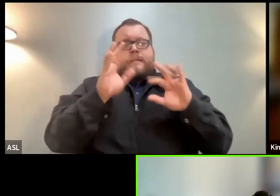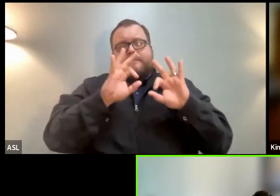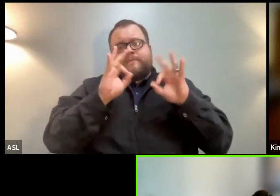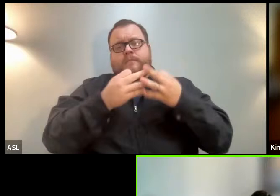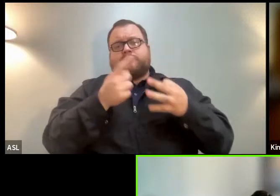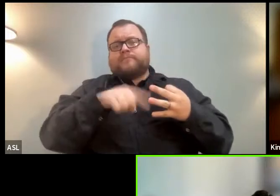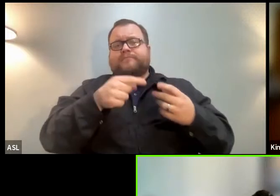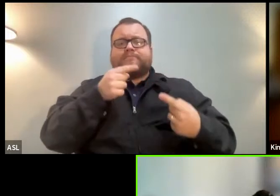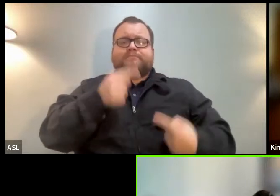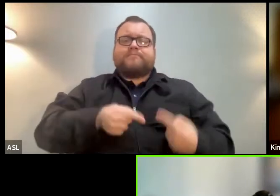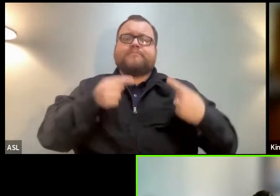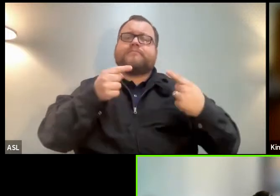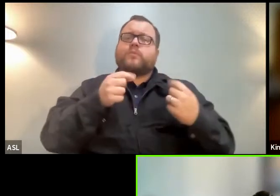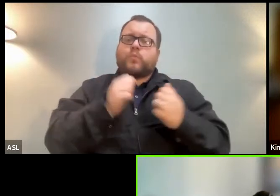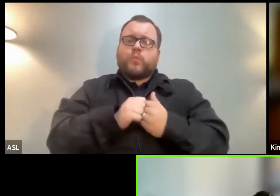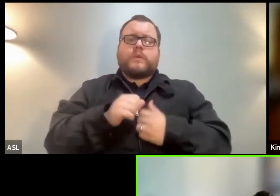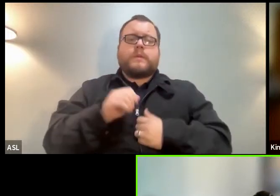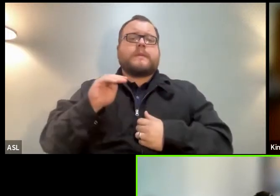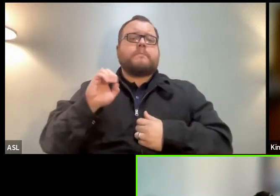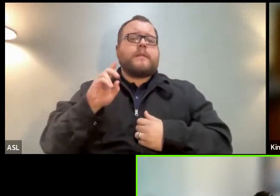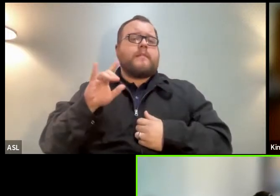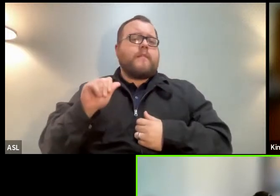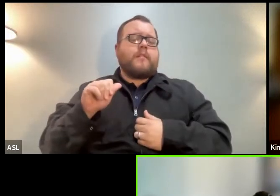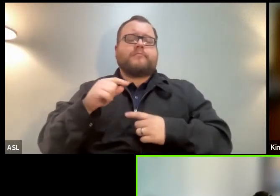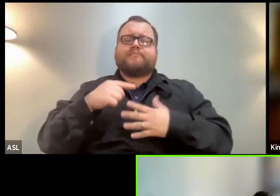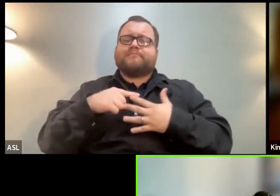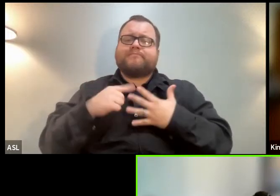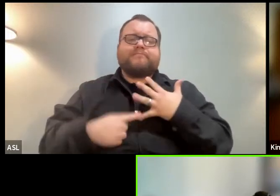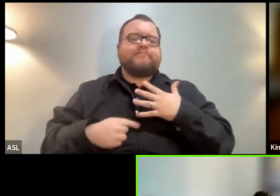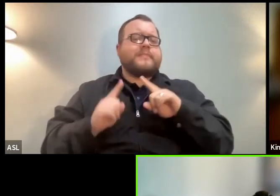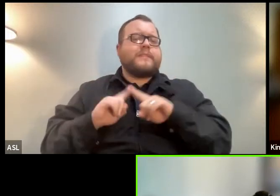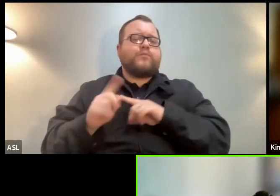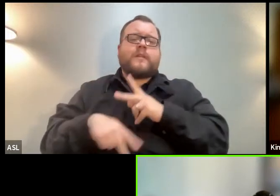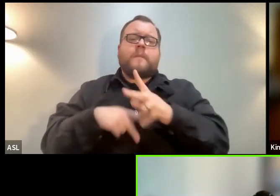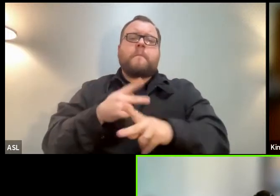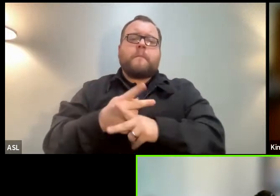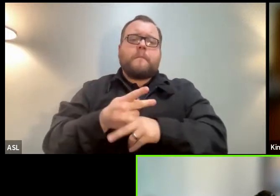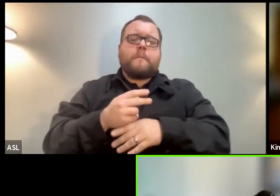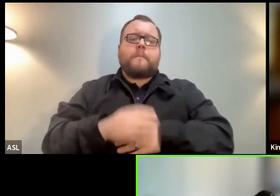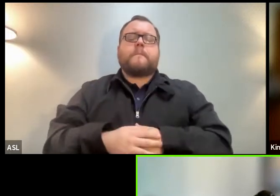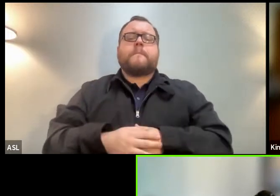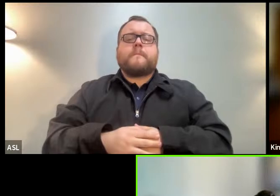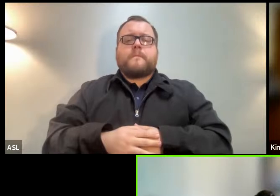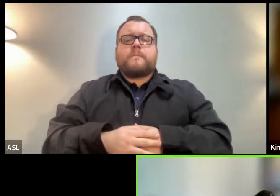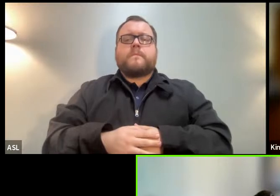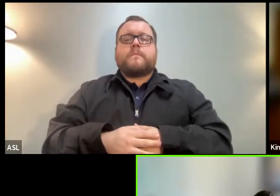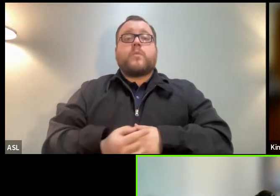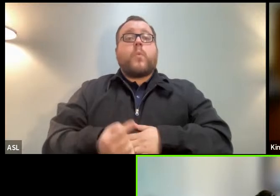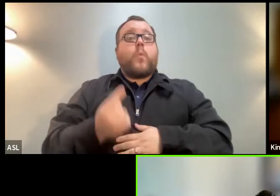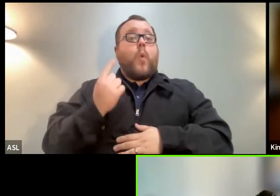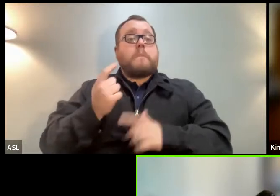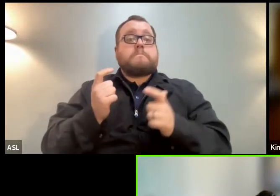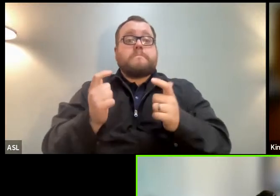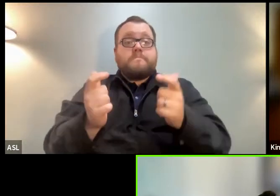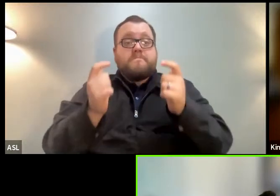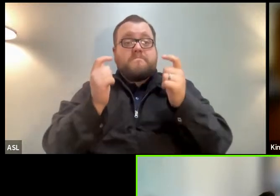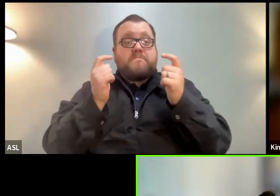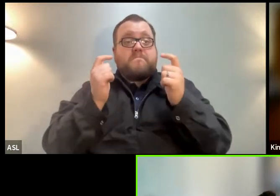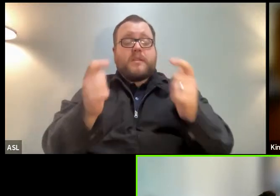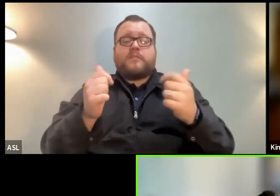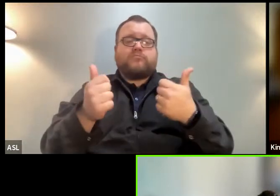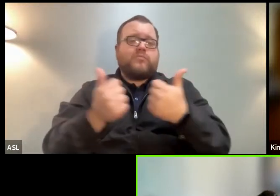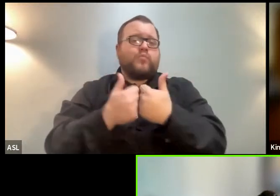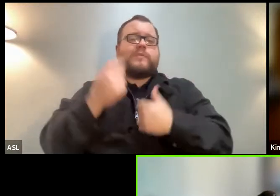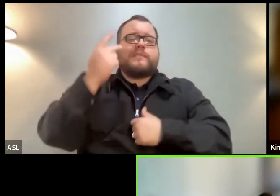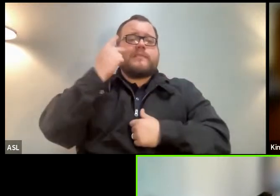with media of all types. You know, one of the biggest things we're seeing is kids that are staying up, or